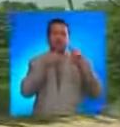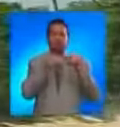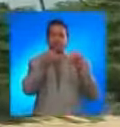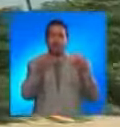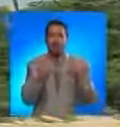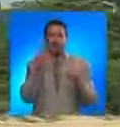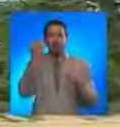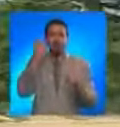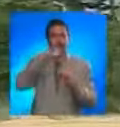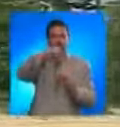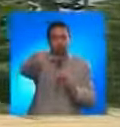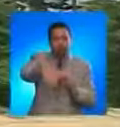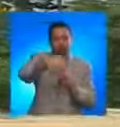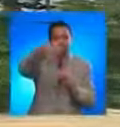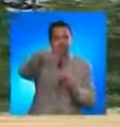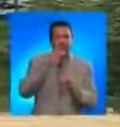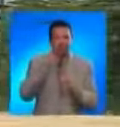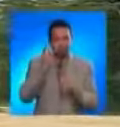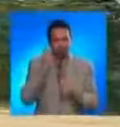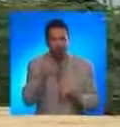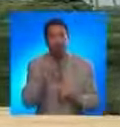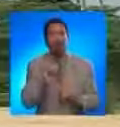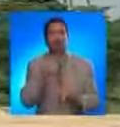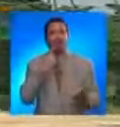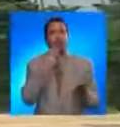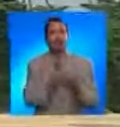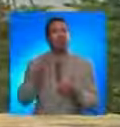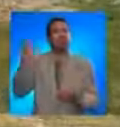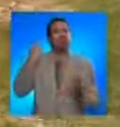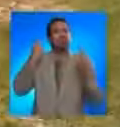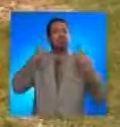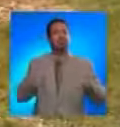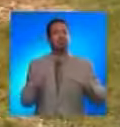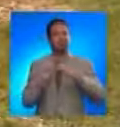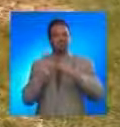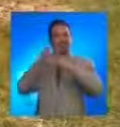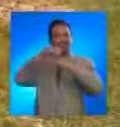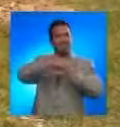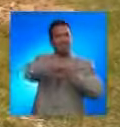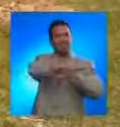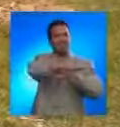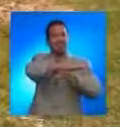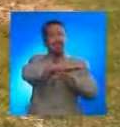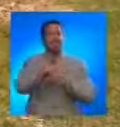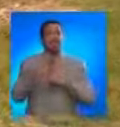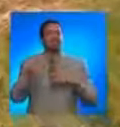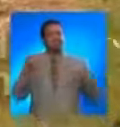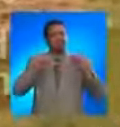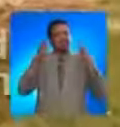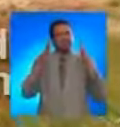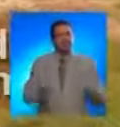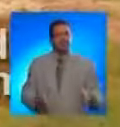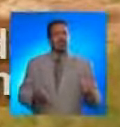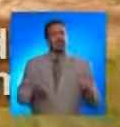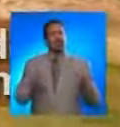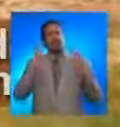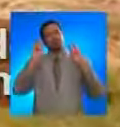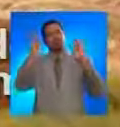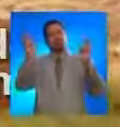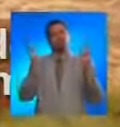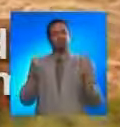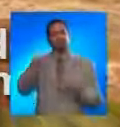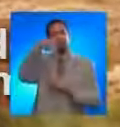be determined by trenching and drilling. Research concerning previous tsunamis using this methodology is known as the study